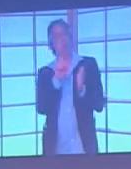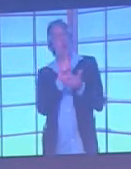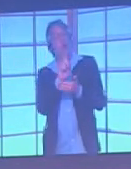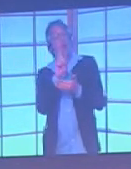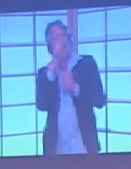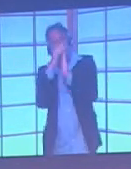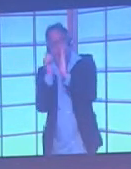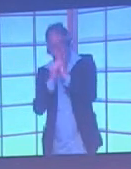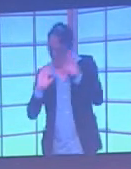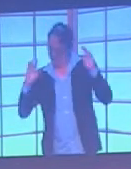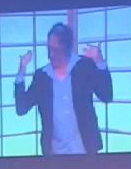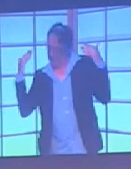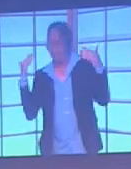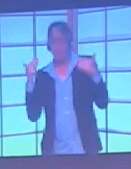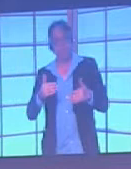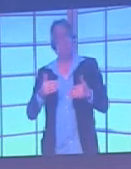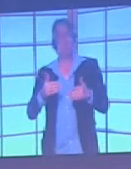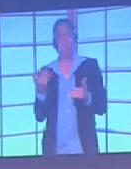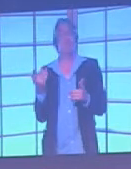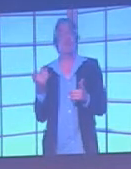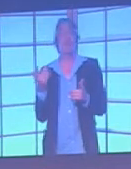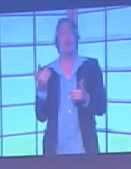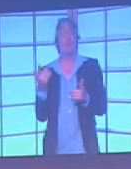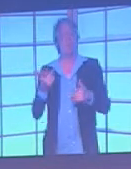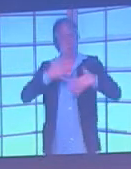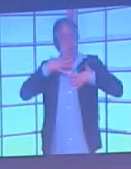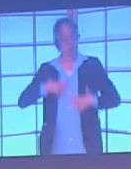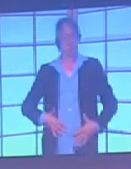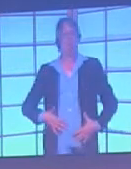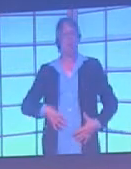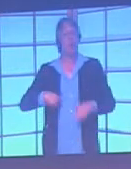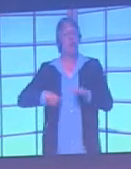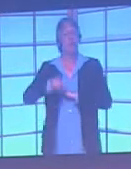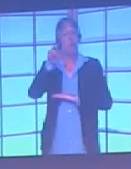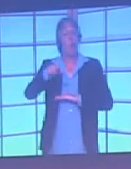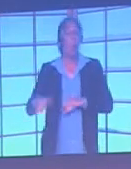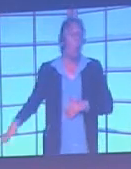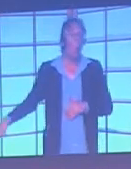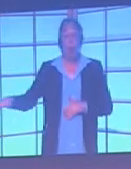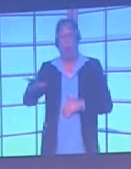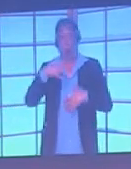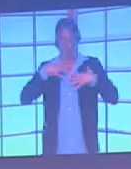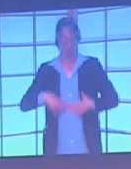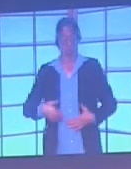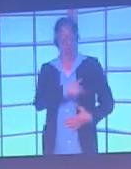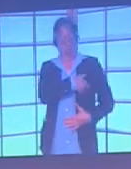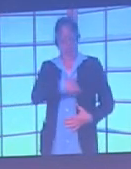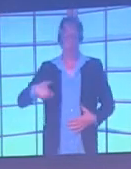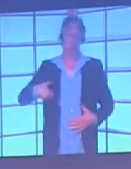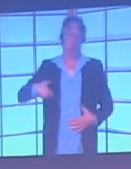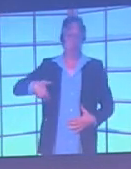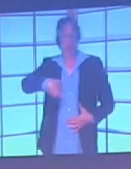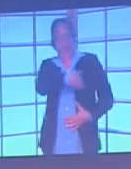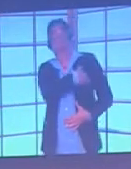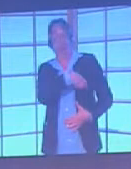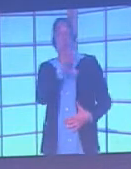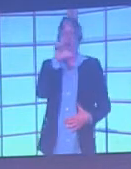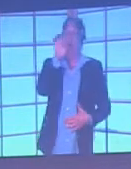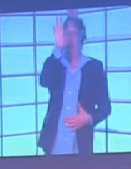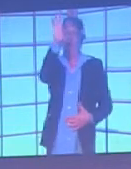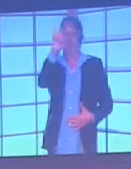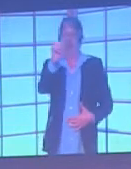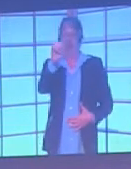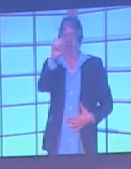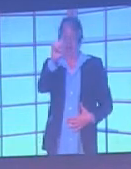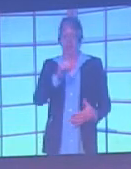campaign, and the players entered the field wearing CAFE T-shirts with a CAFE banner, and the captains read a message of support for our works.